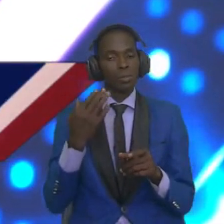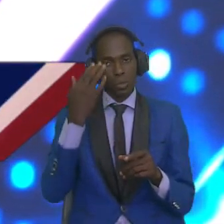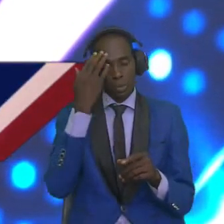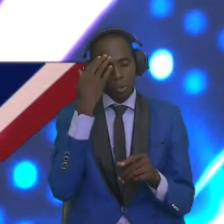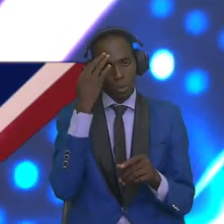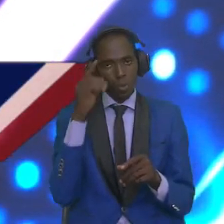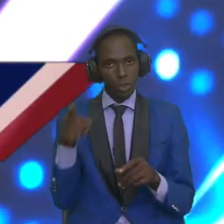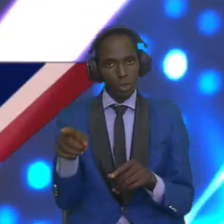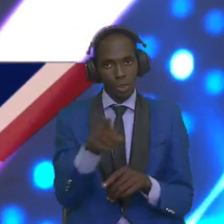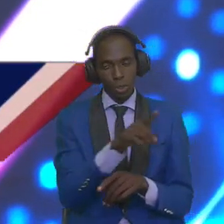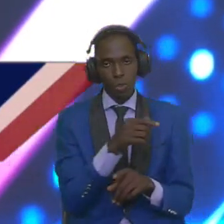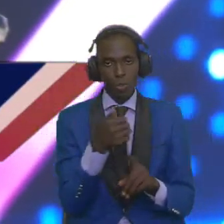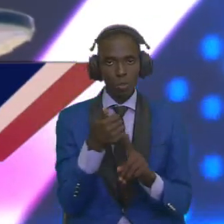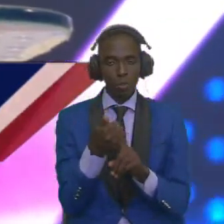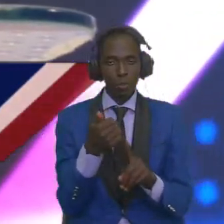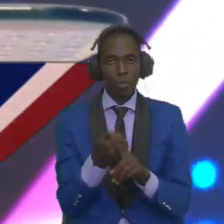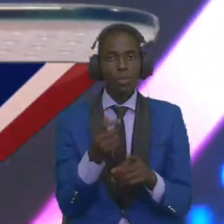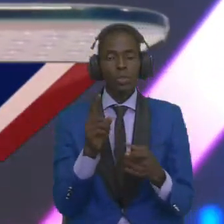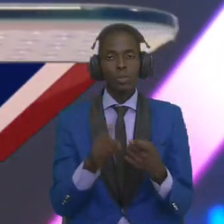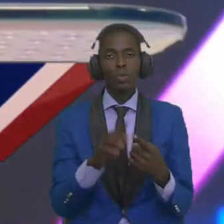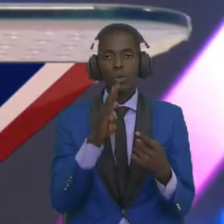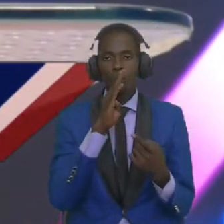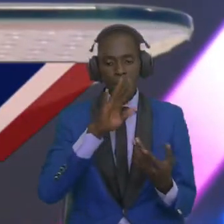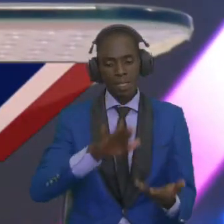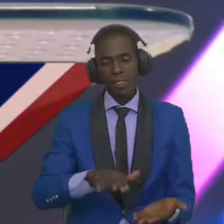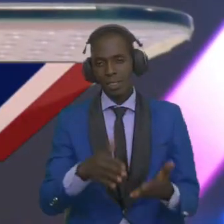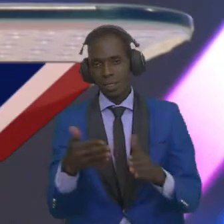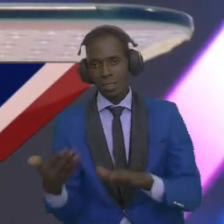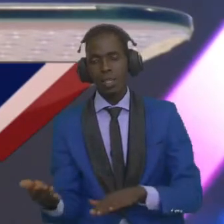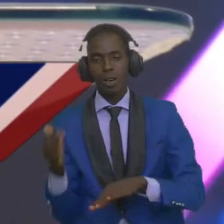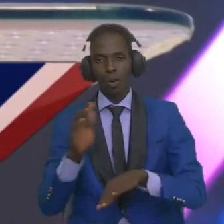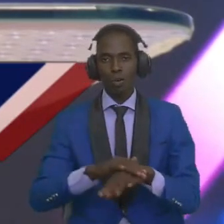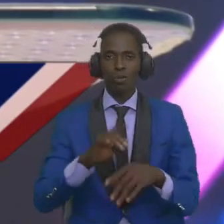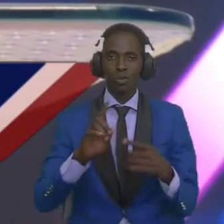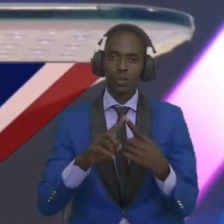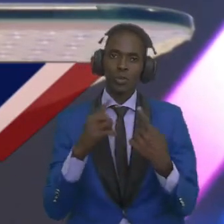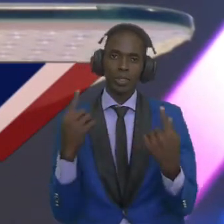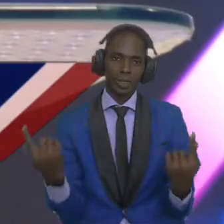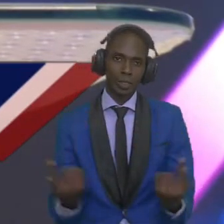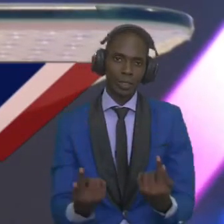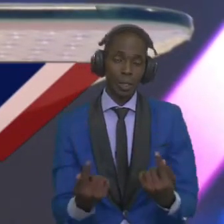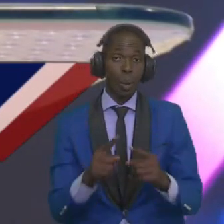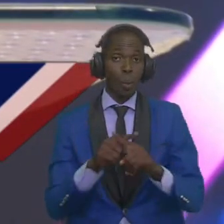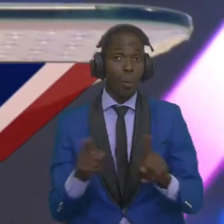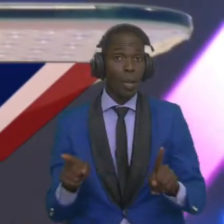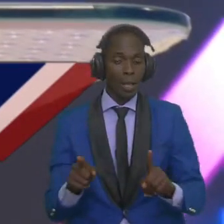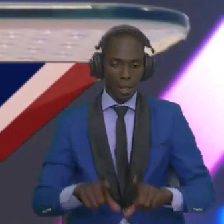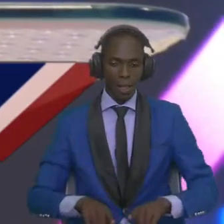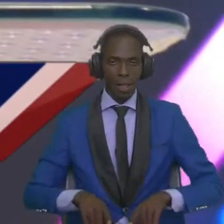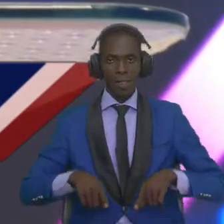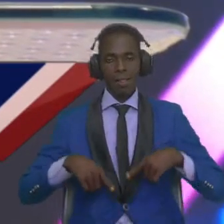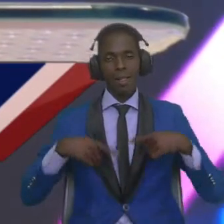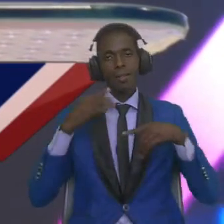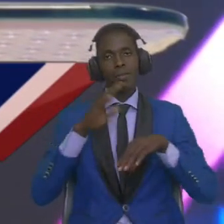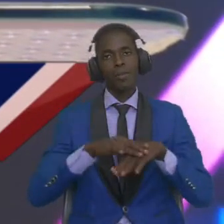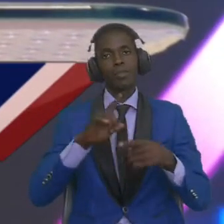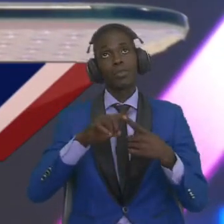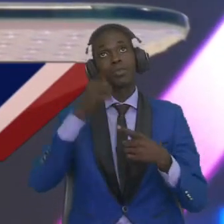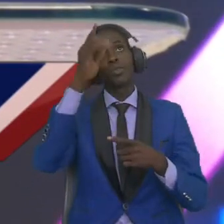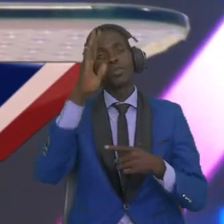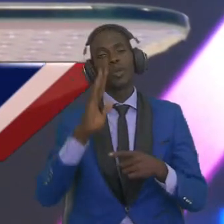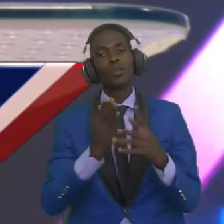also yourselves to be dead indeed unto sin, but alive unto God